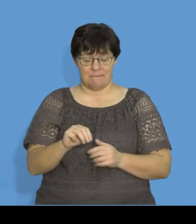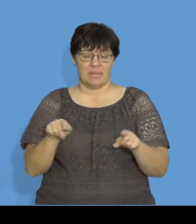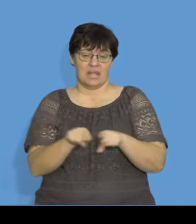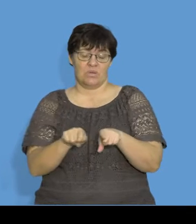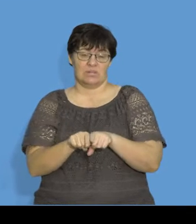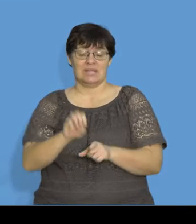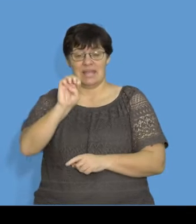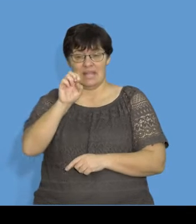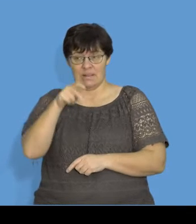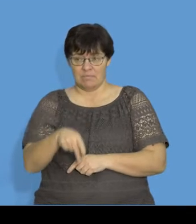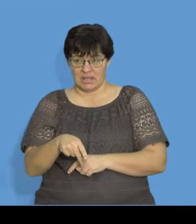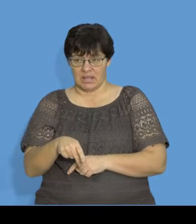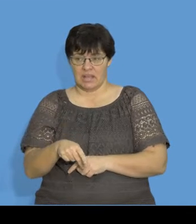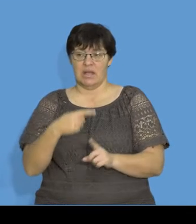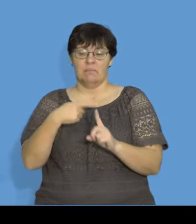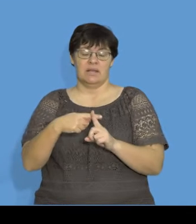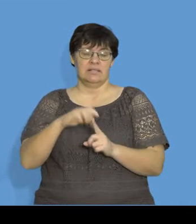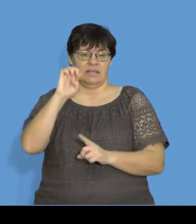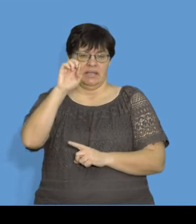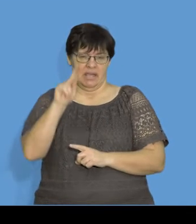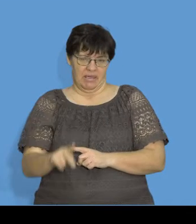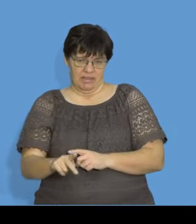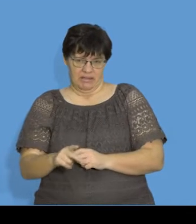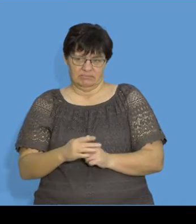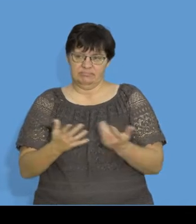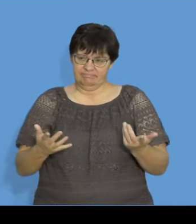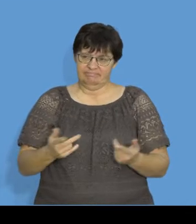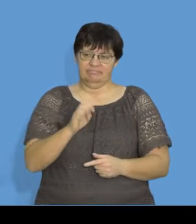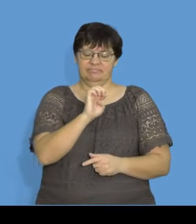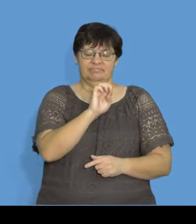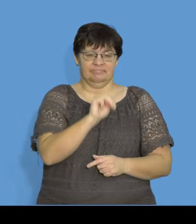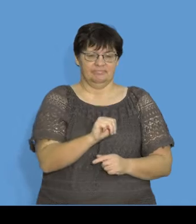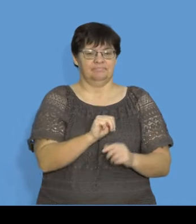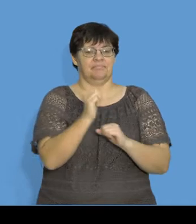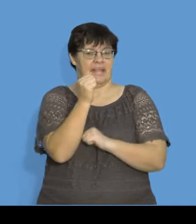this, okay? EM is mechanical energy